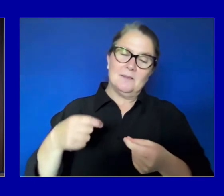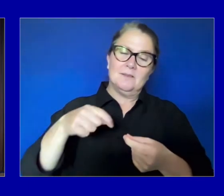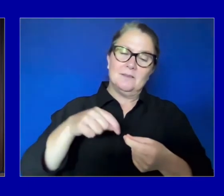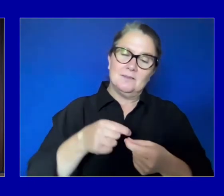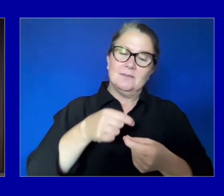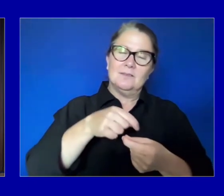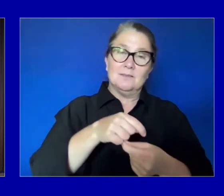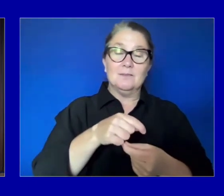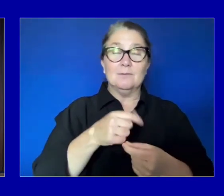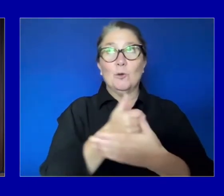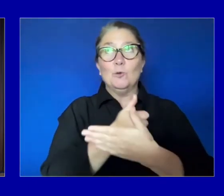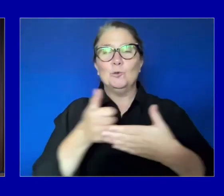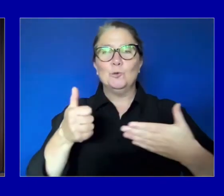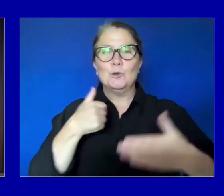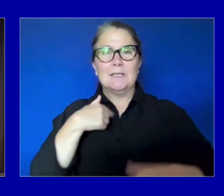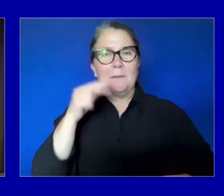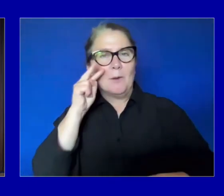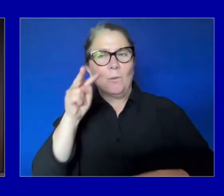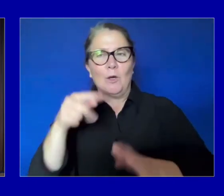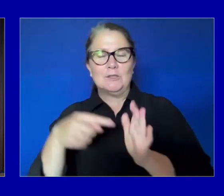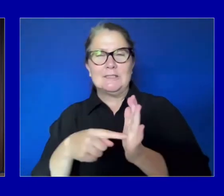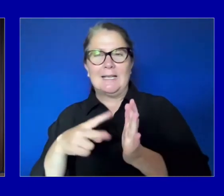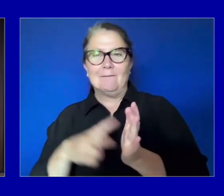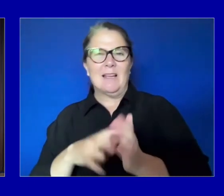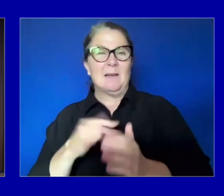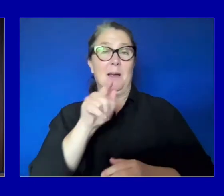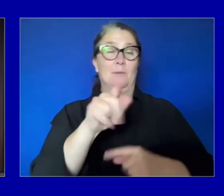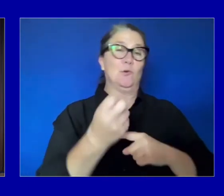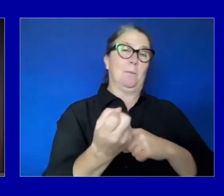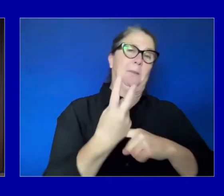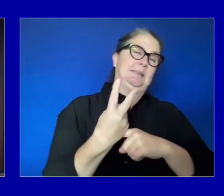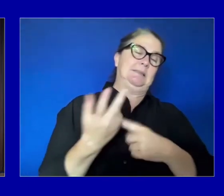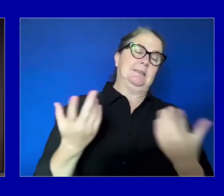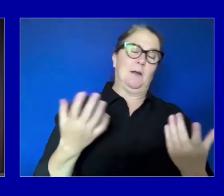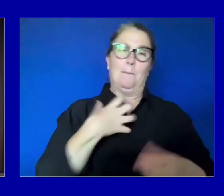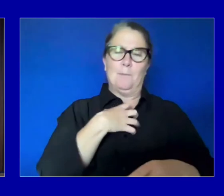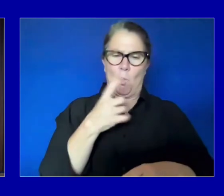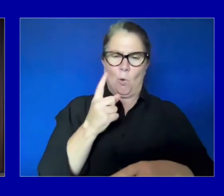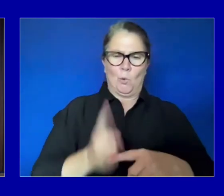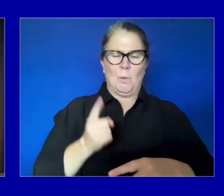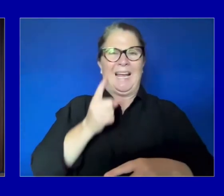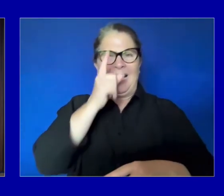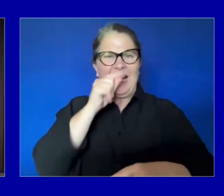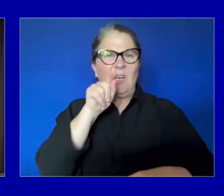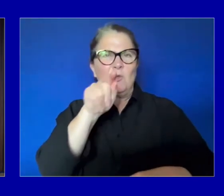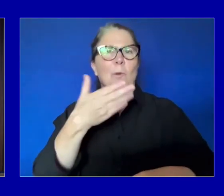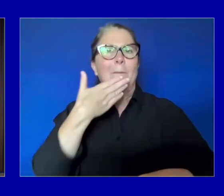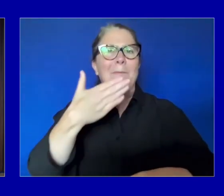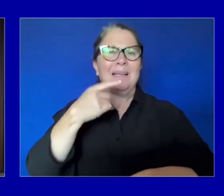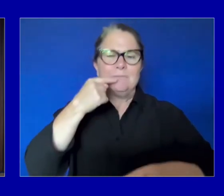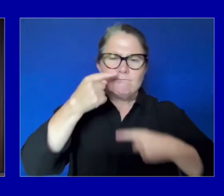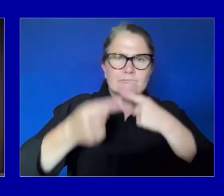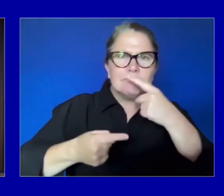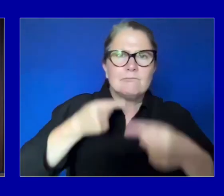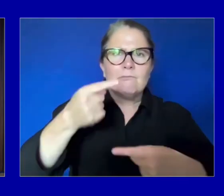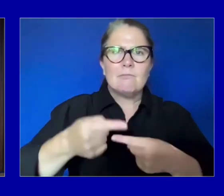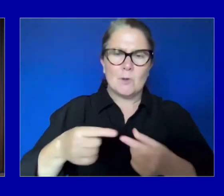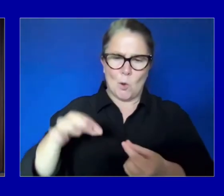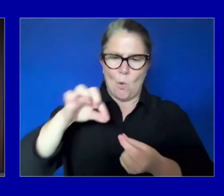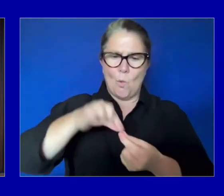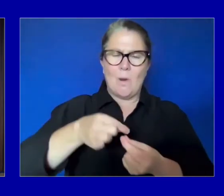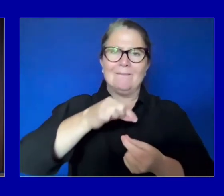as I do it normally. Um, but I would, could you just give us a quick like rundown of the process of weaving? Because I think it would be really useful for people